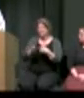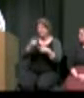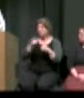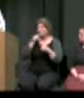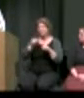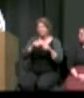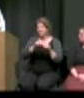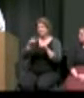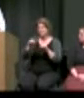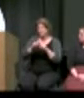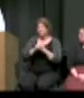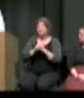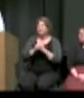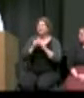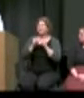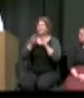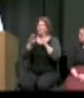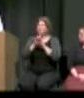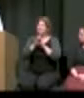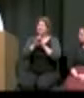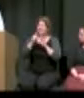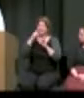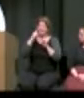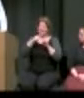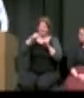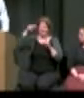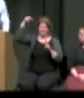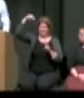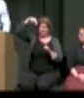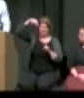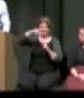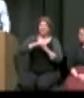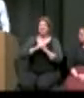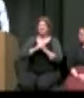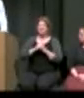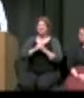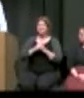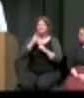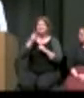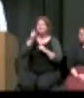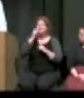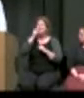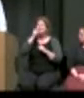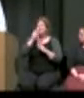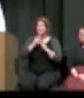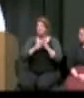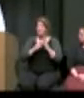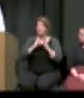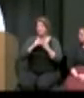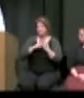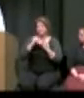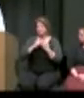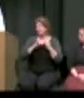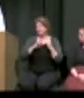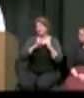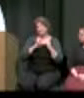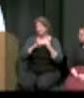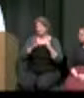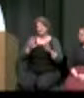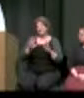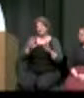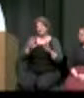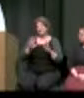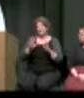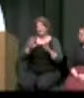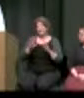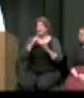And I believe, yeah, one more picture of it from up above. So yeah, one of the cooler things I've been a part of with